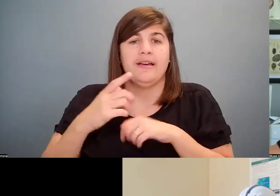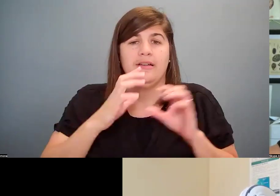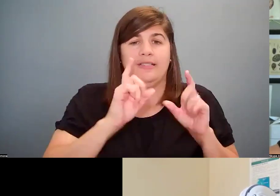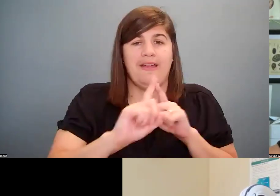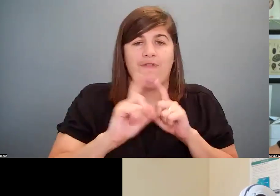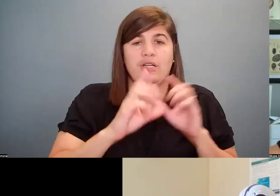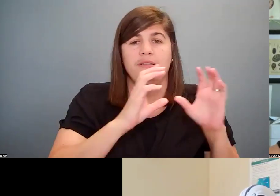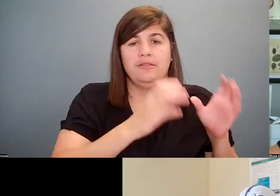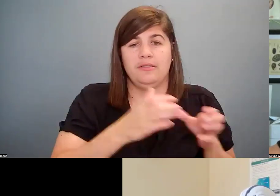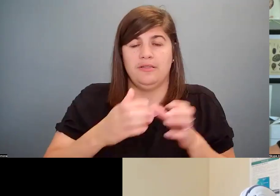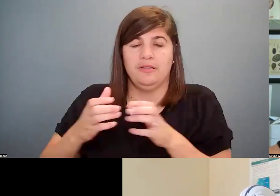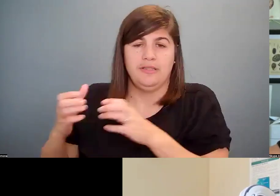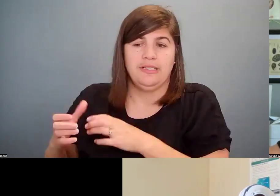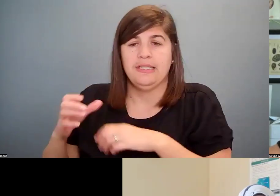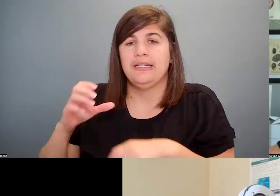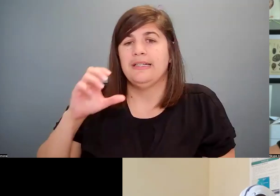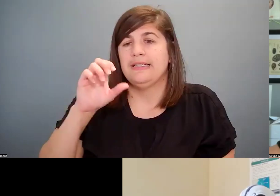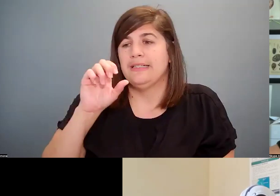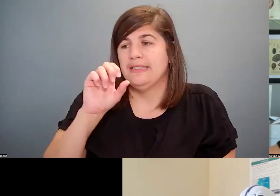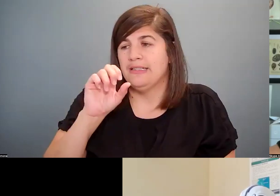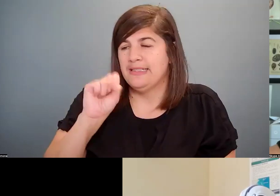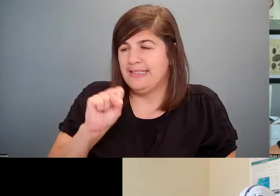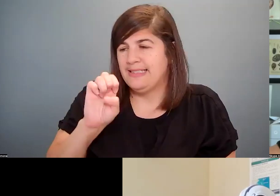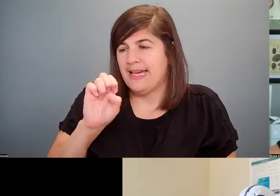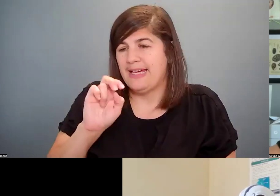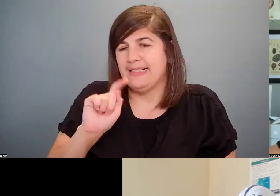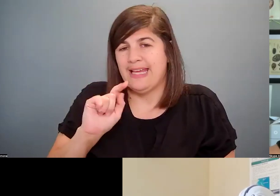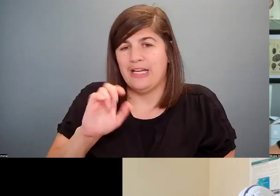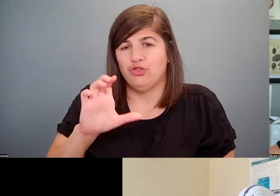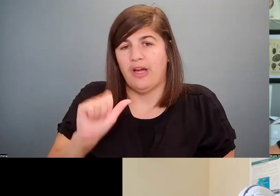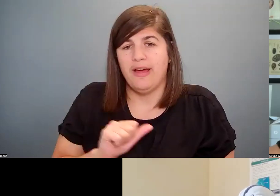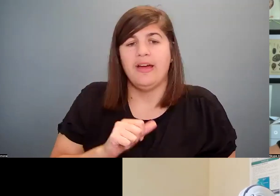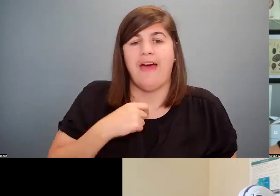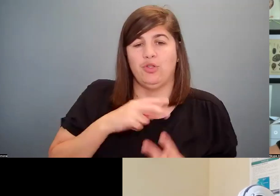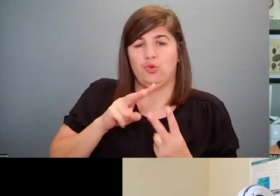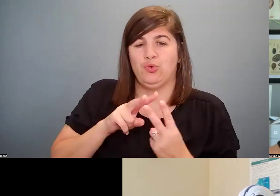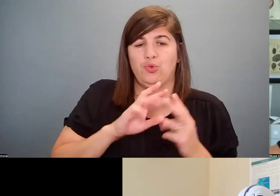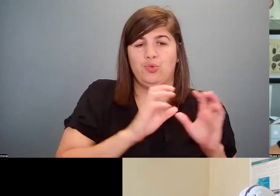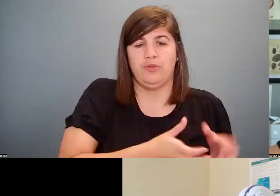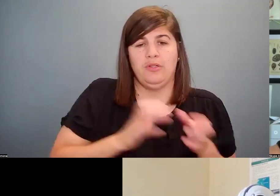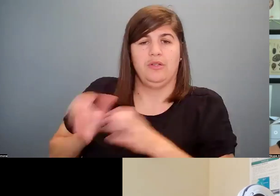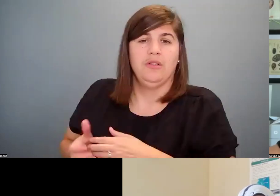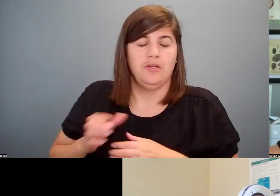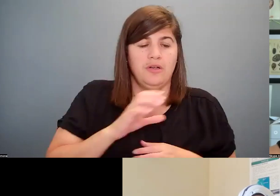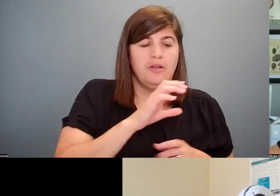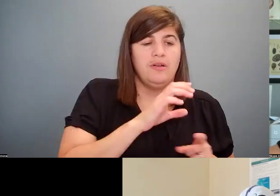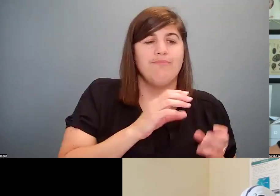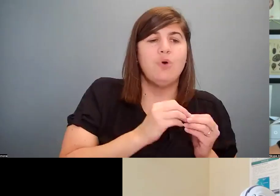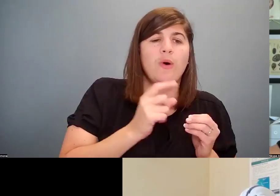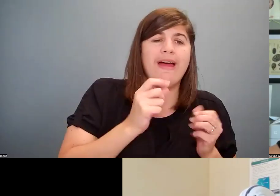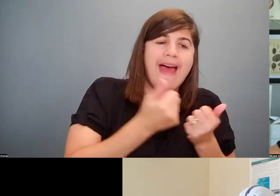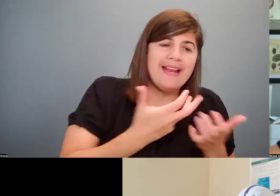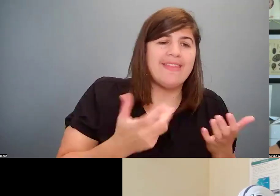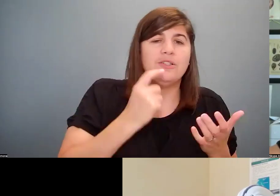group Cetacea. And within Cetacea, we've got two subgroups. We have odontocetes. Those are your toothed whales. So anything